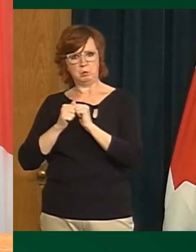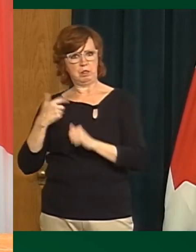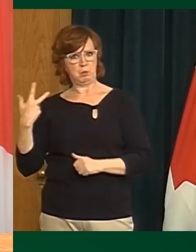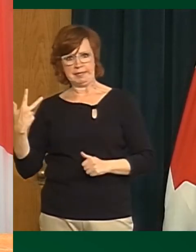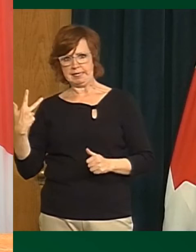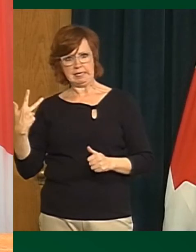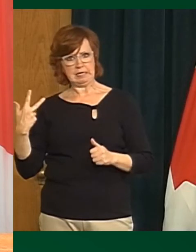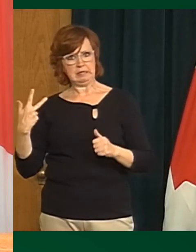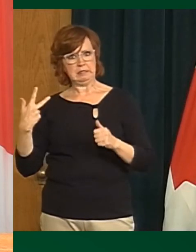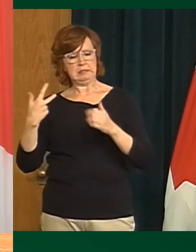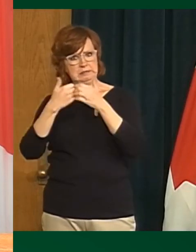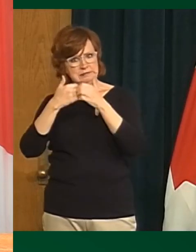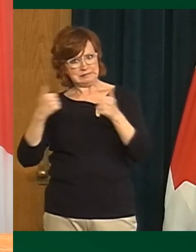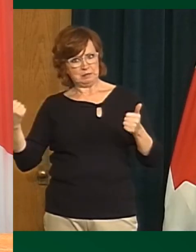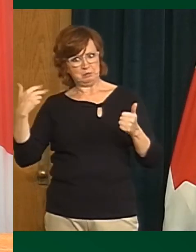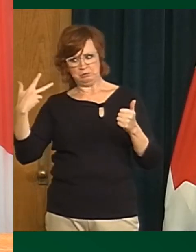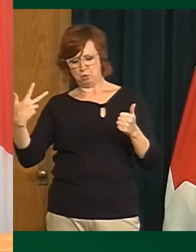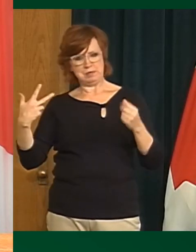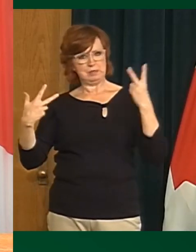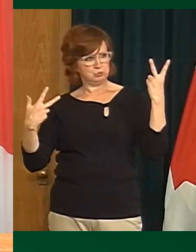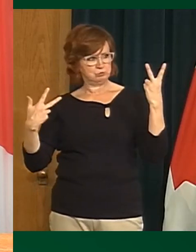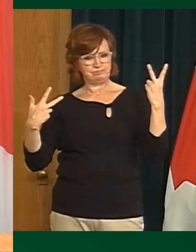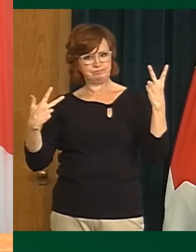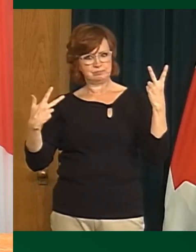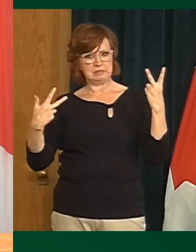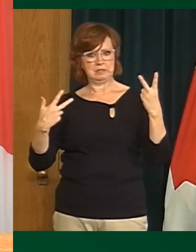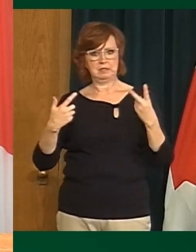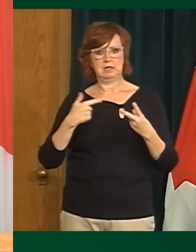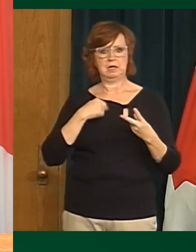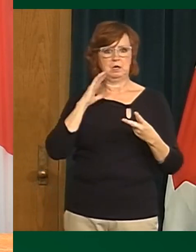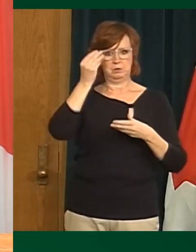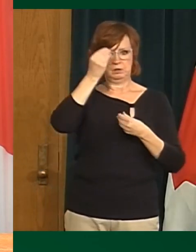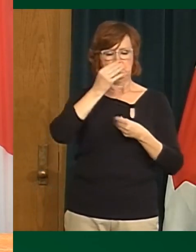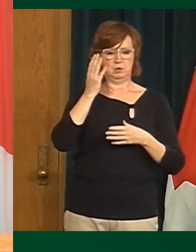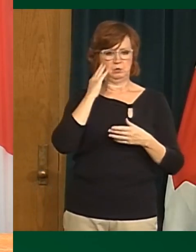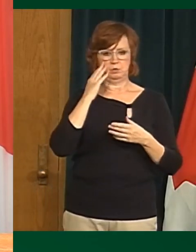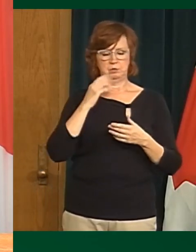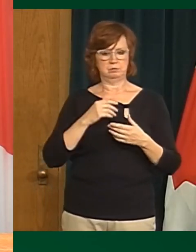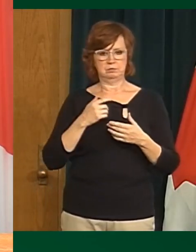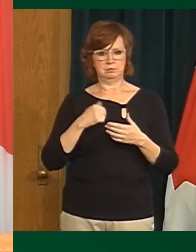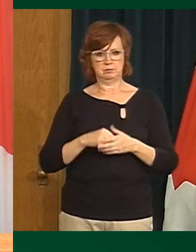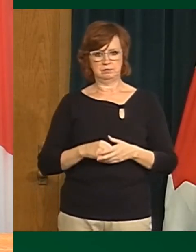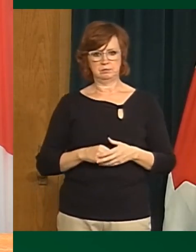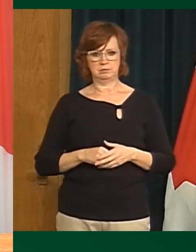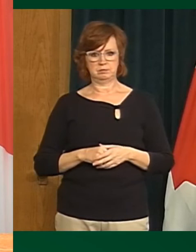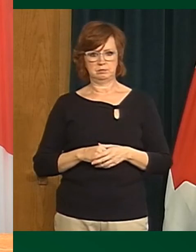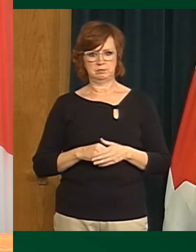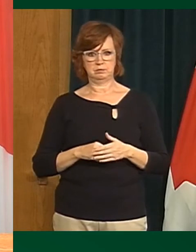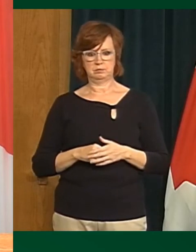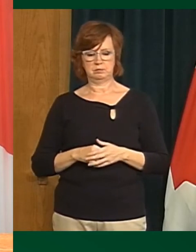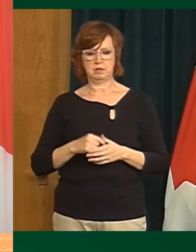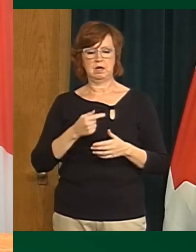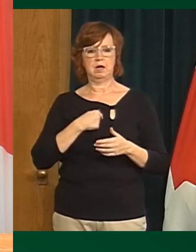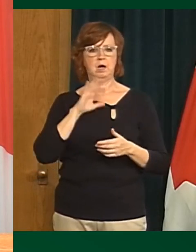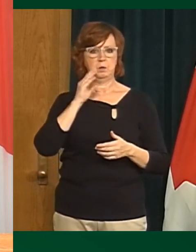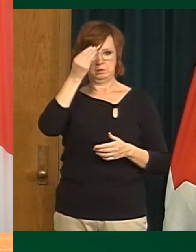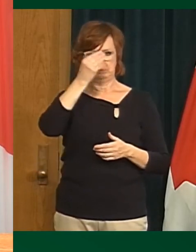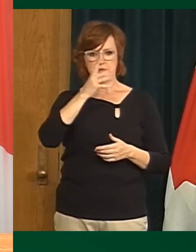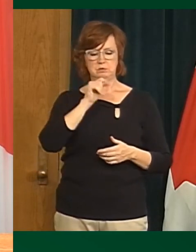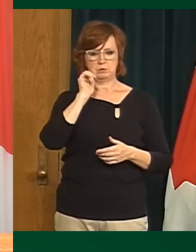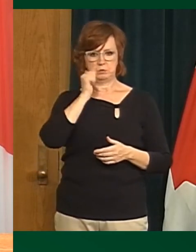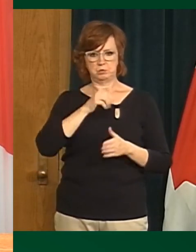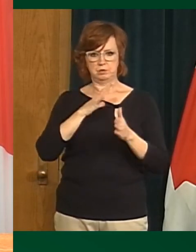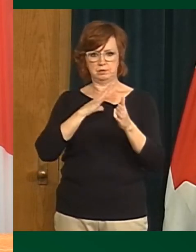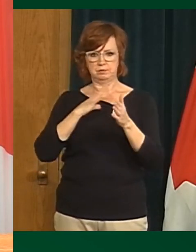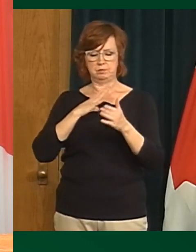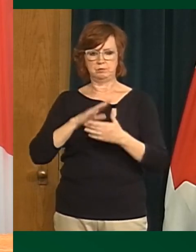today. But I'll have to get that. I'll have to confirm those details. Follow up, Steph? Yeah, given the fact that we've